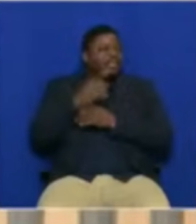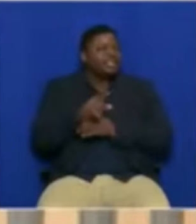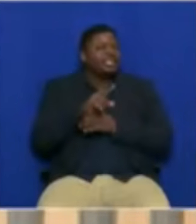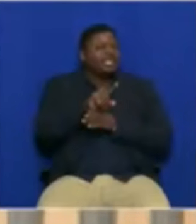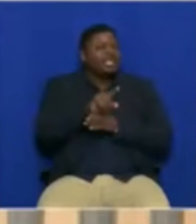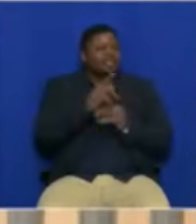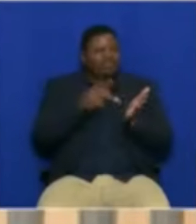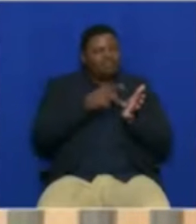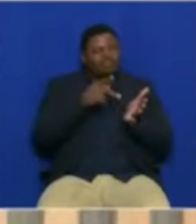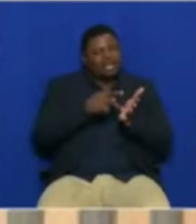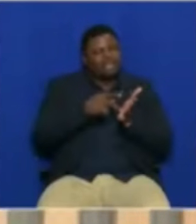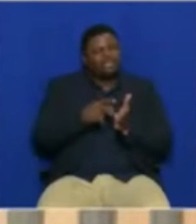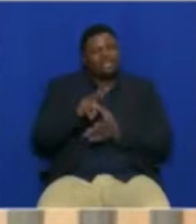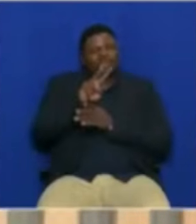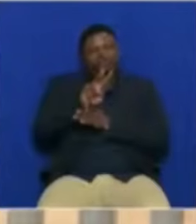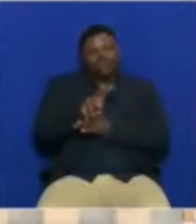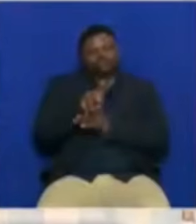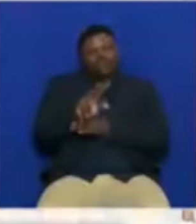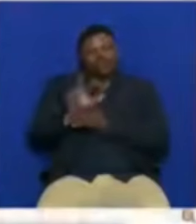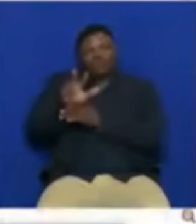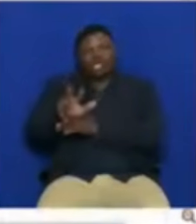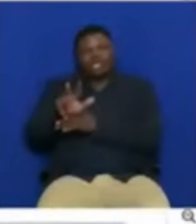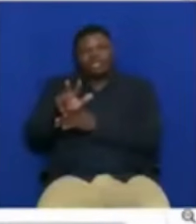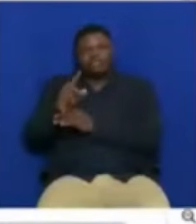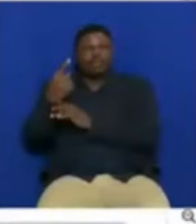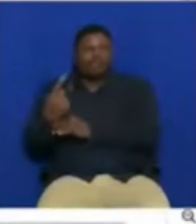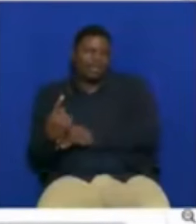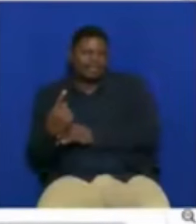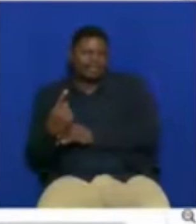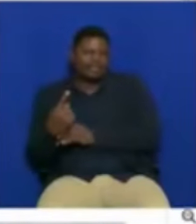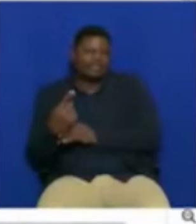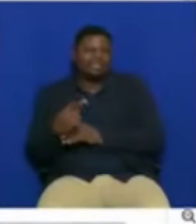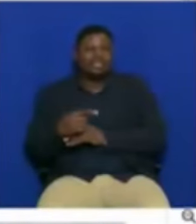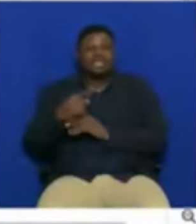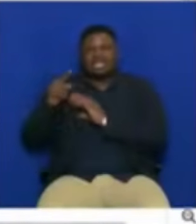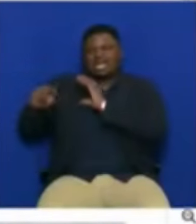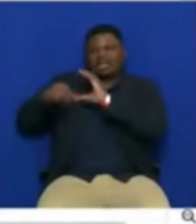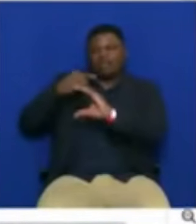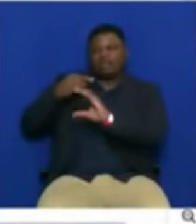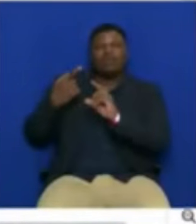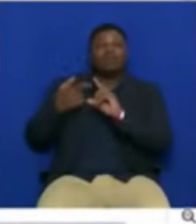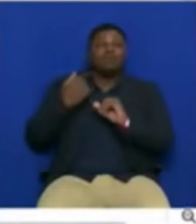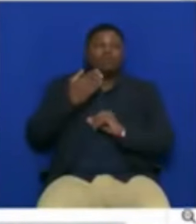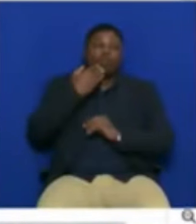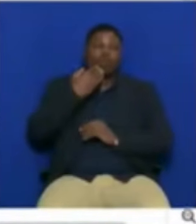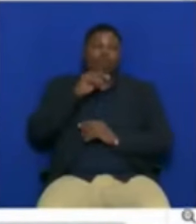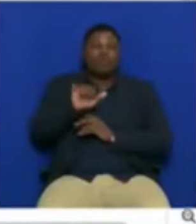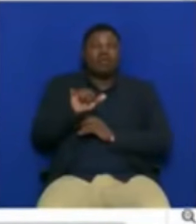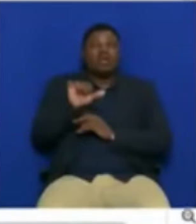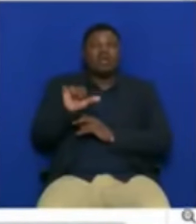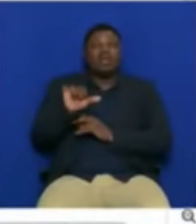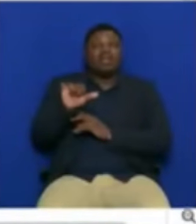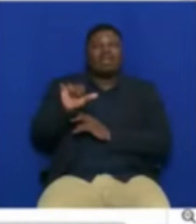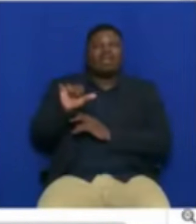it's an email from one of the recipients of the previous email I just dealt with,